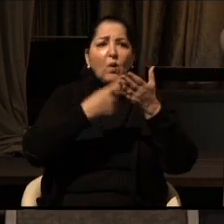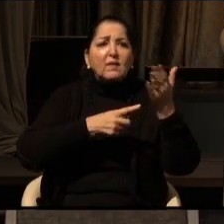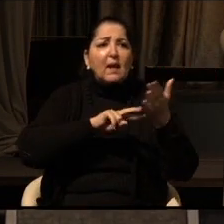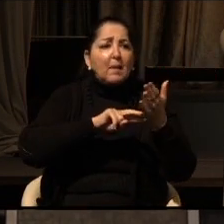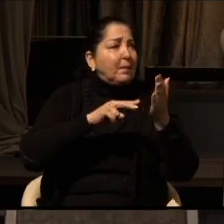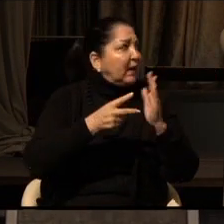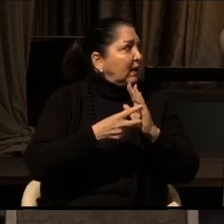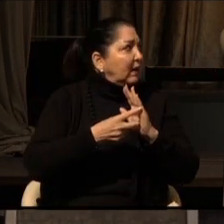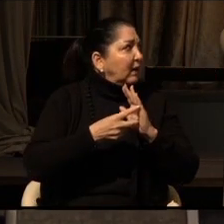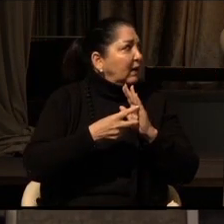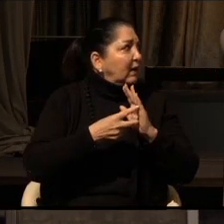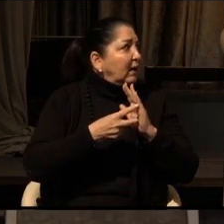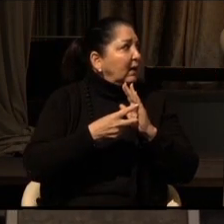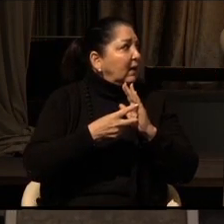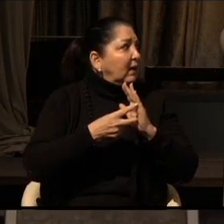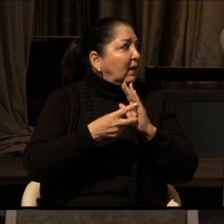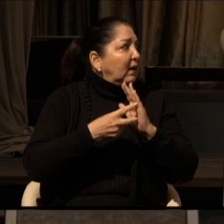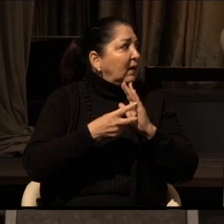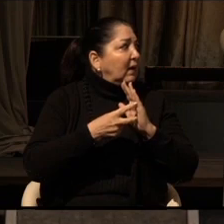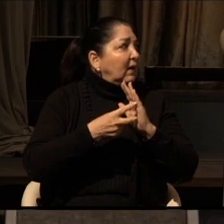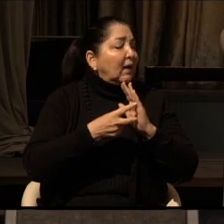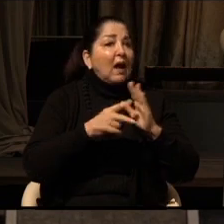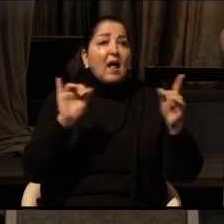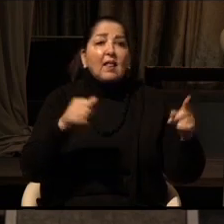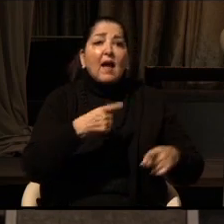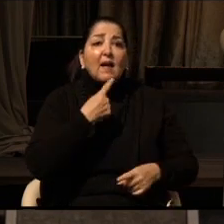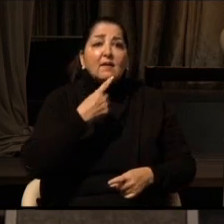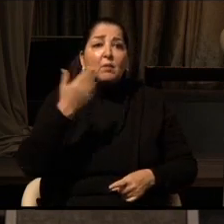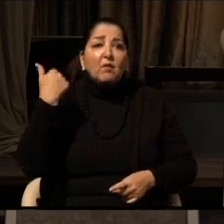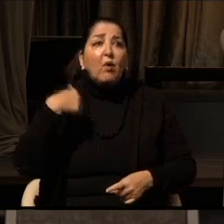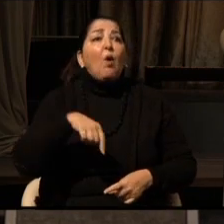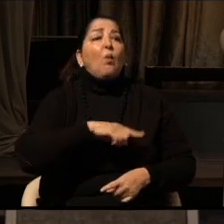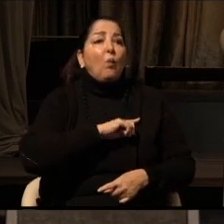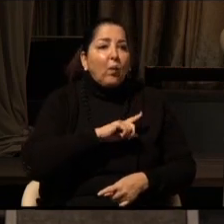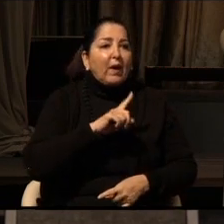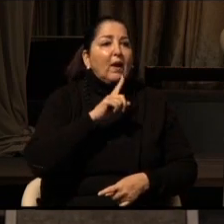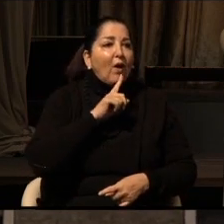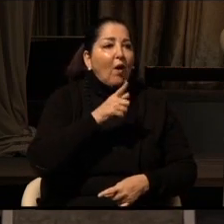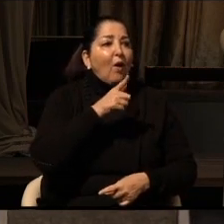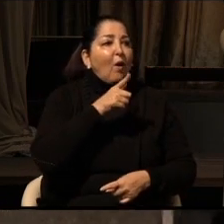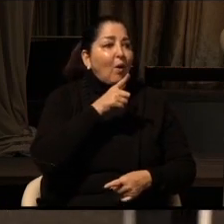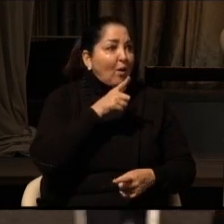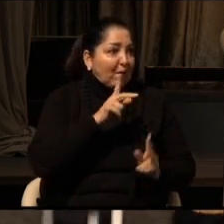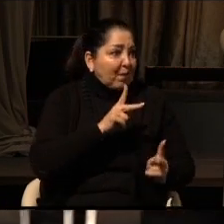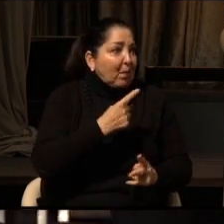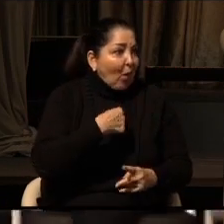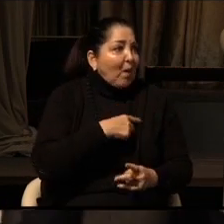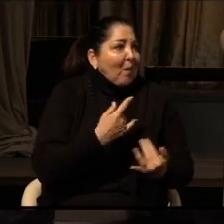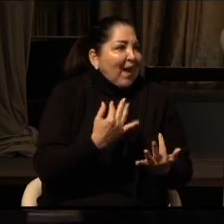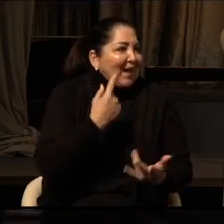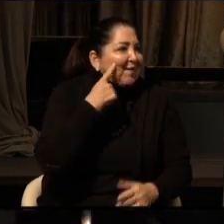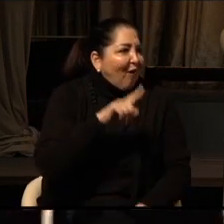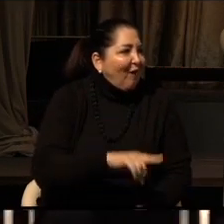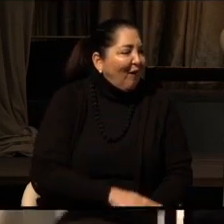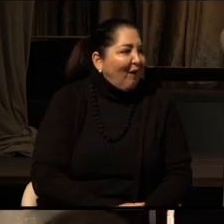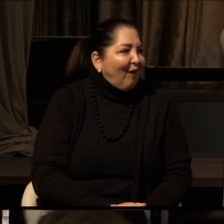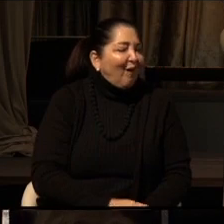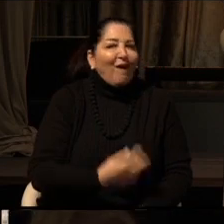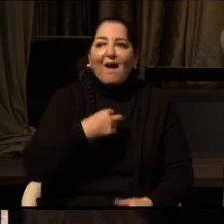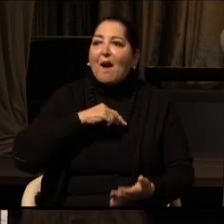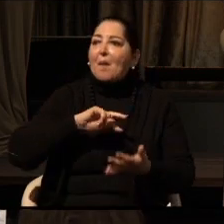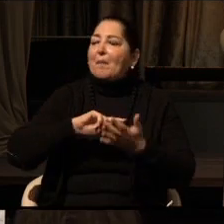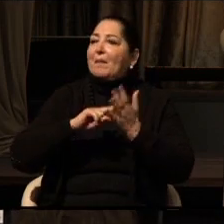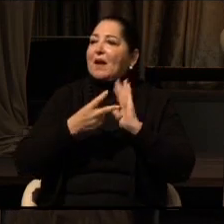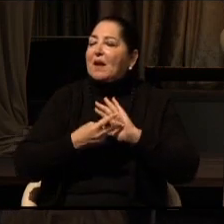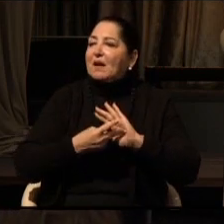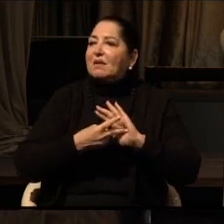As I said before, we are the ones we've been waiting for. That means the genius,